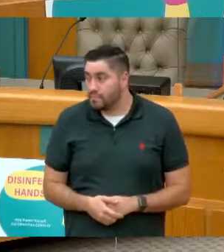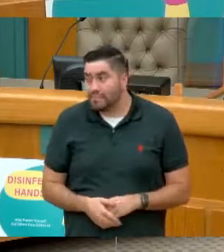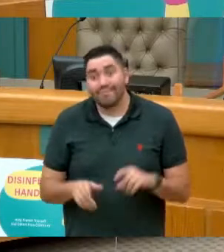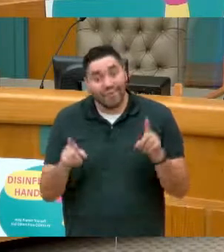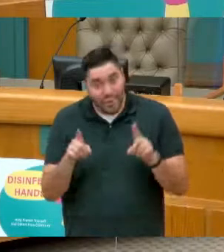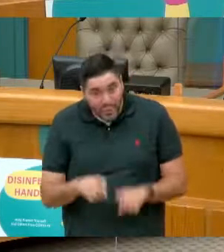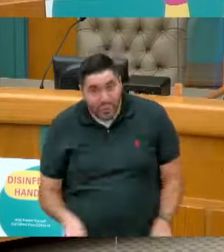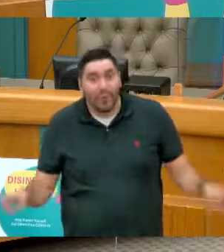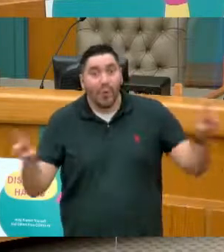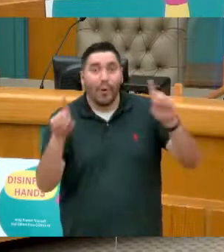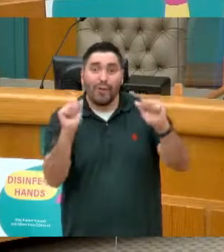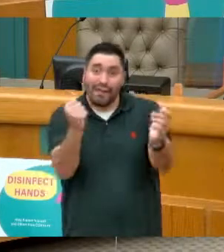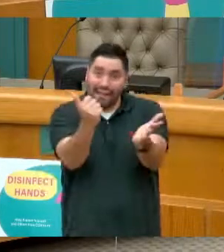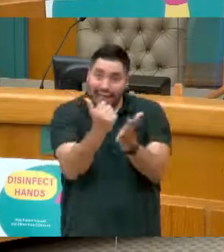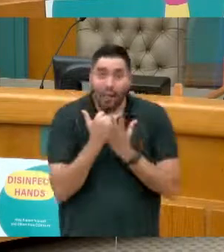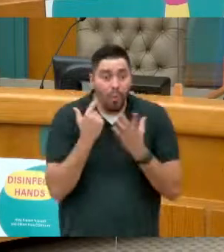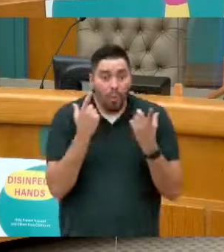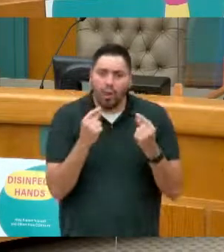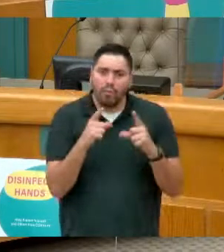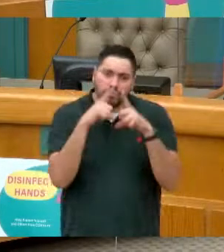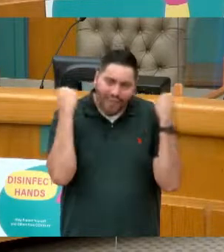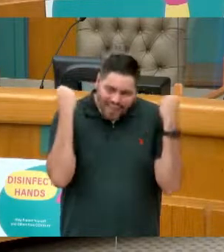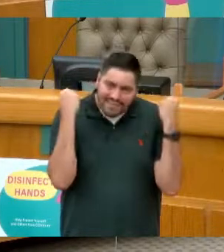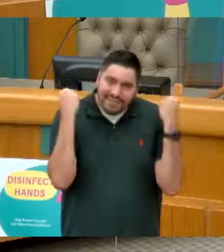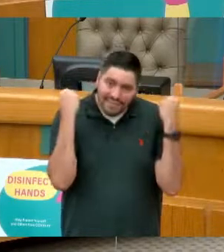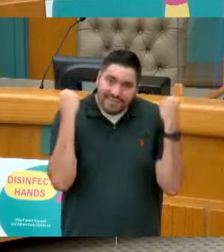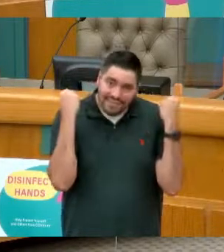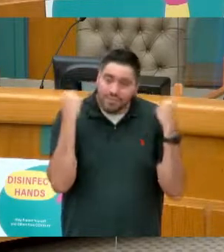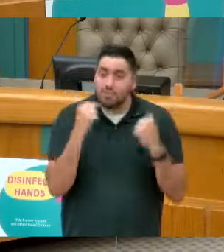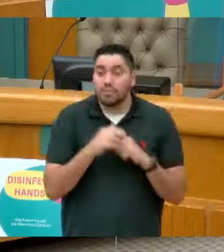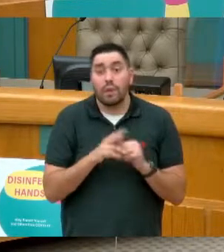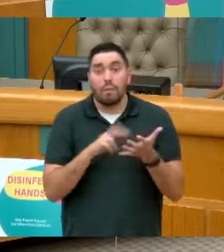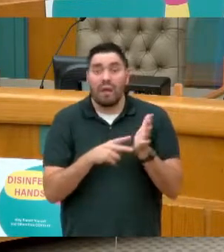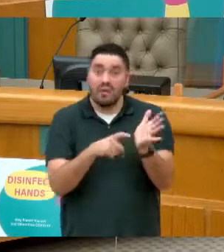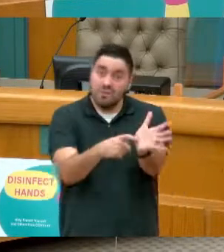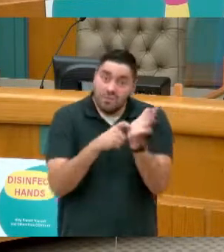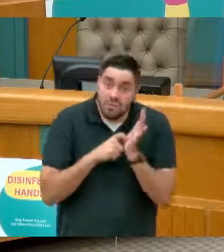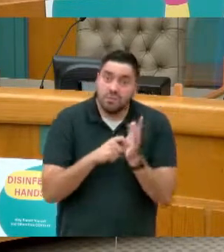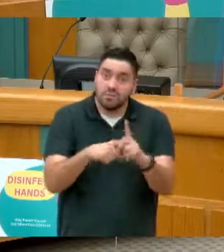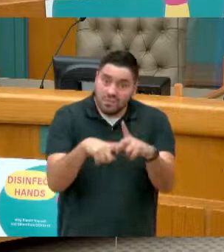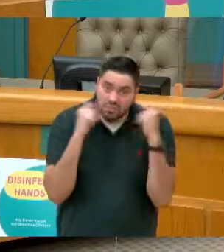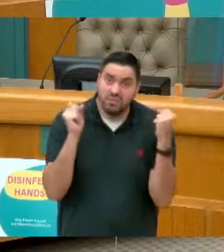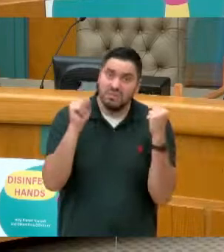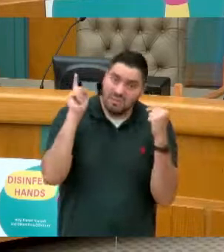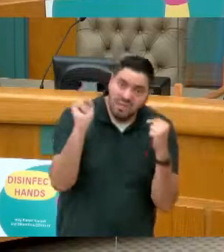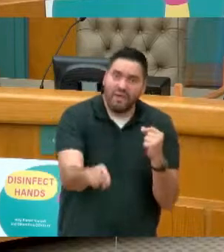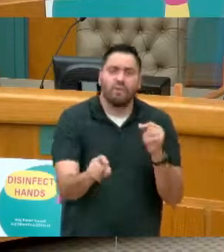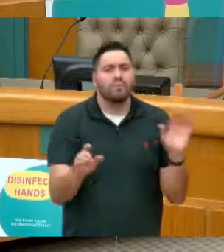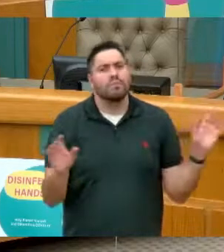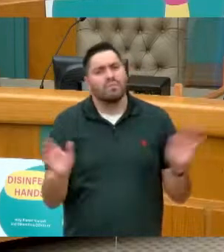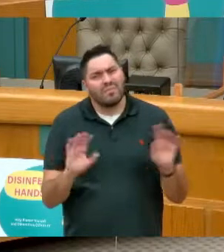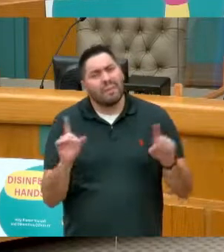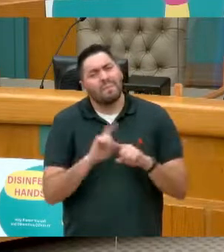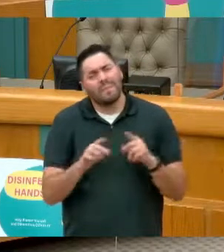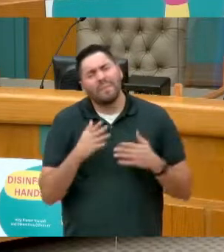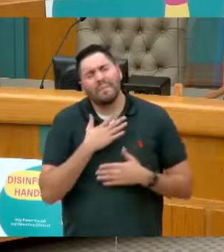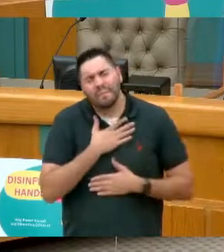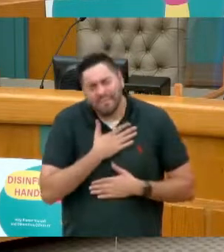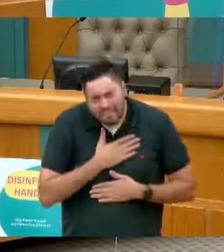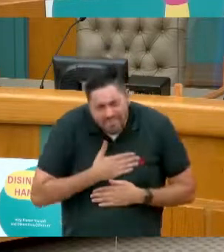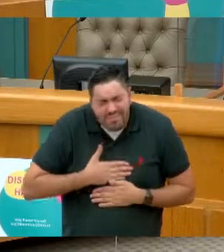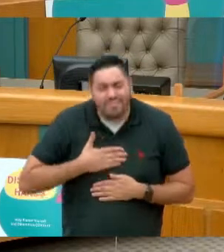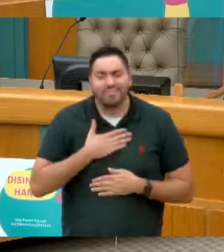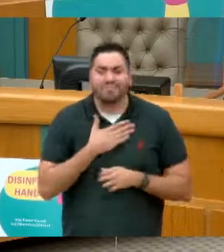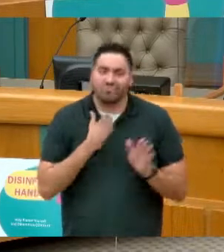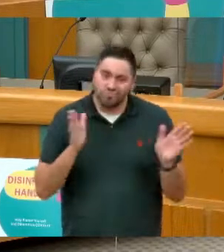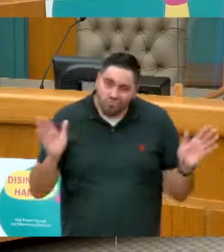We've also provided PPE for them. They have face shields that they'll use, and gloves, and sanitizing their